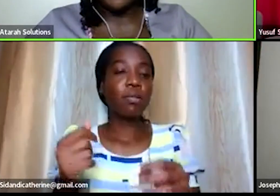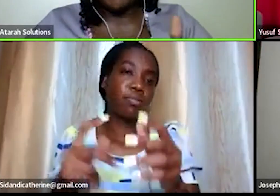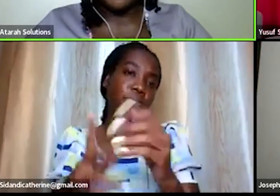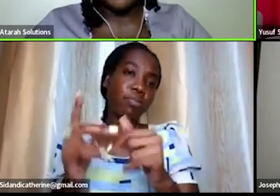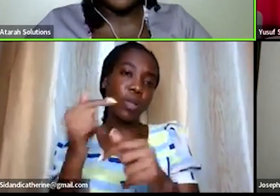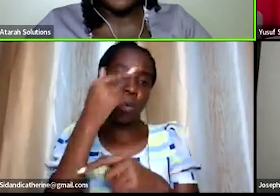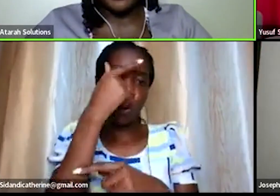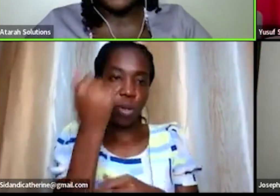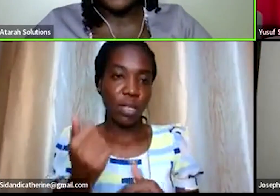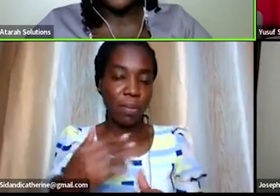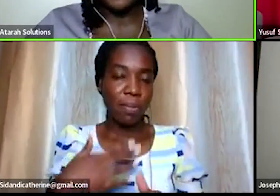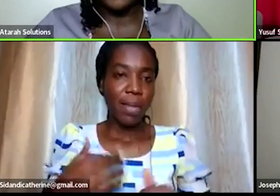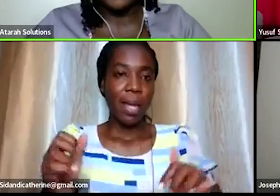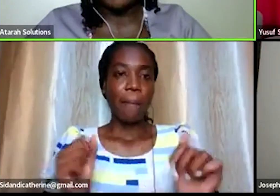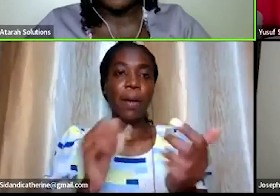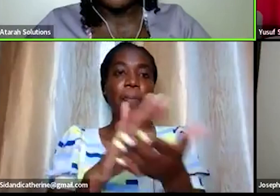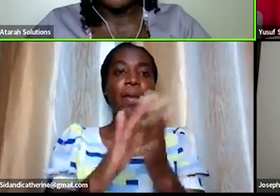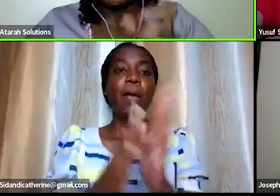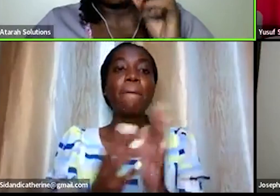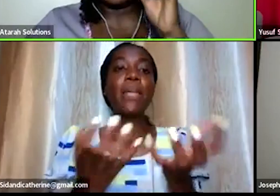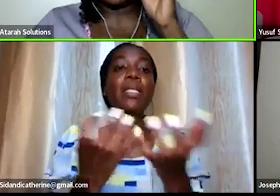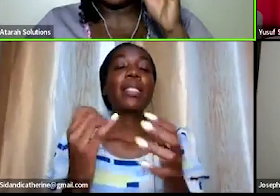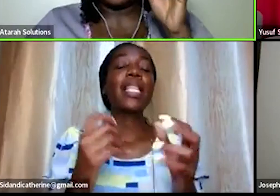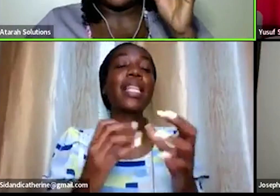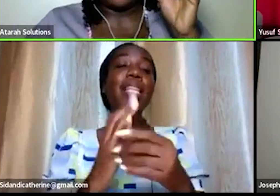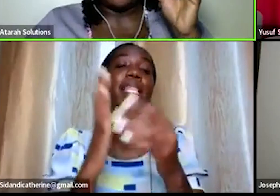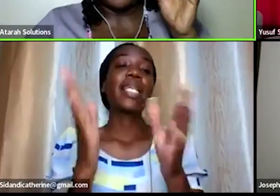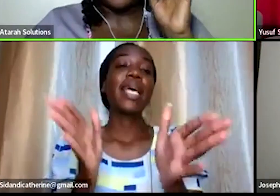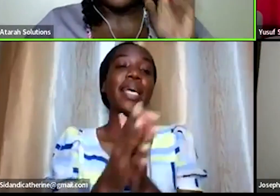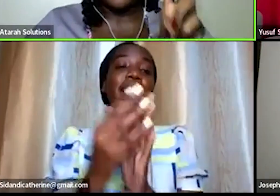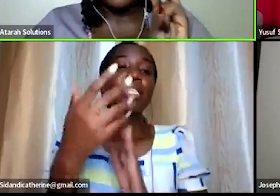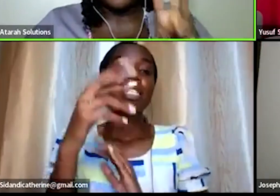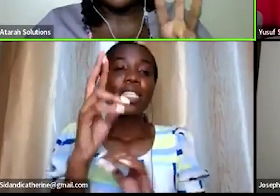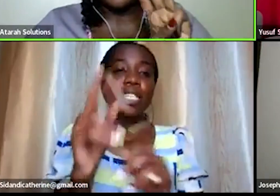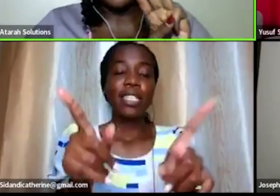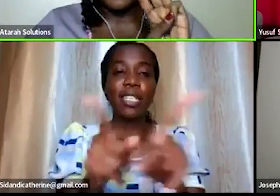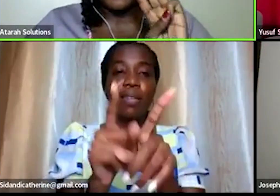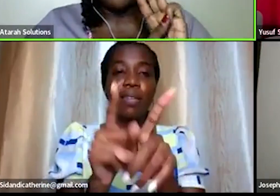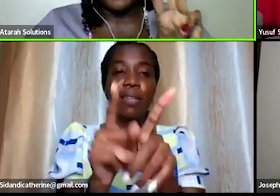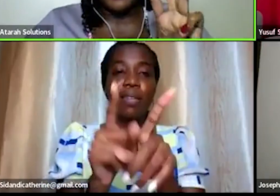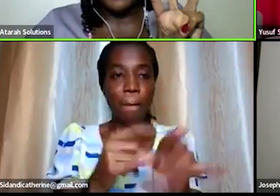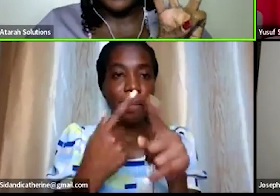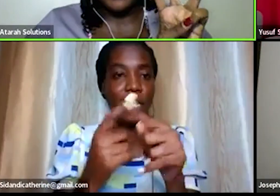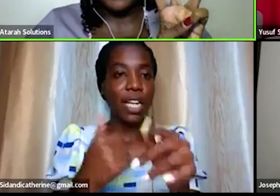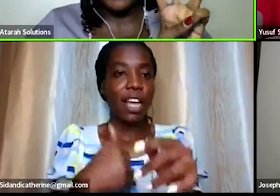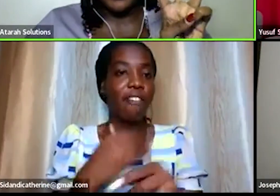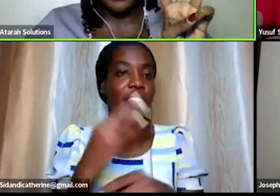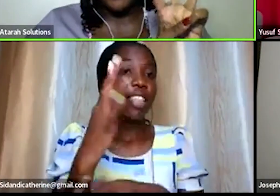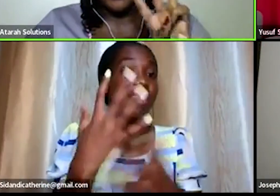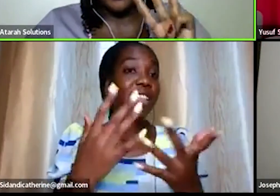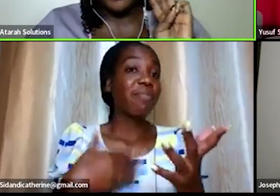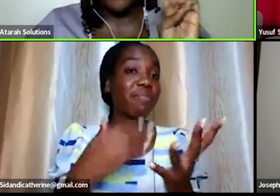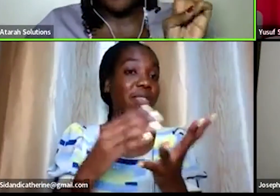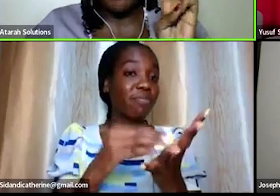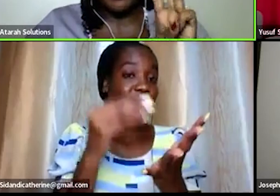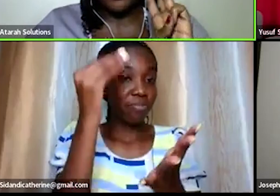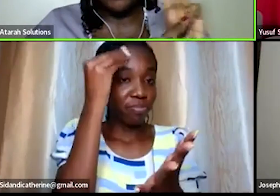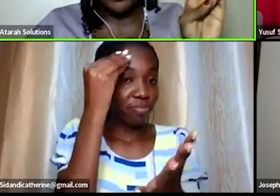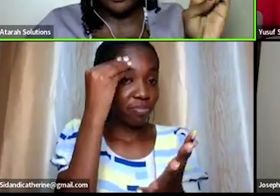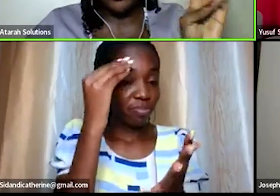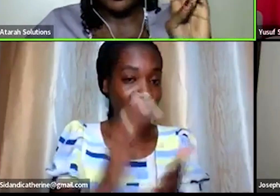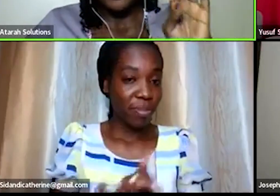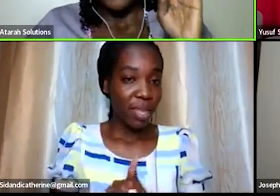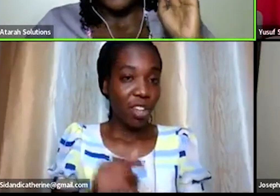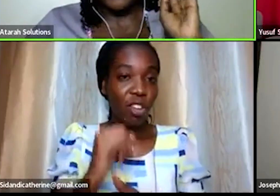to be a business leader and an HR at the same time. But there are three things that I have learned. And I don't know, Ajal, whether you remember